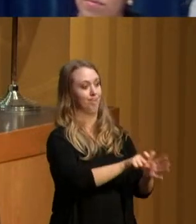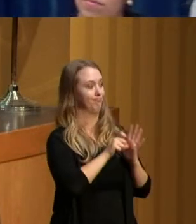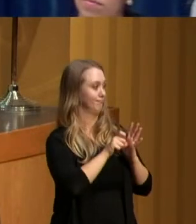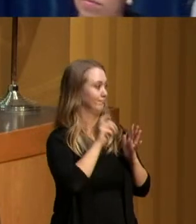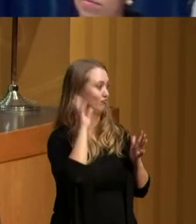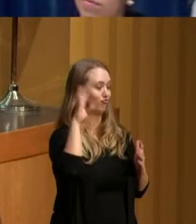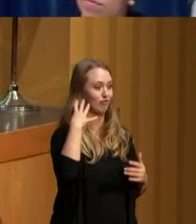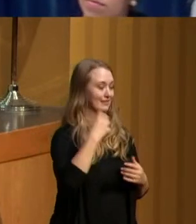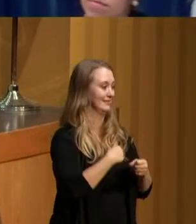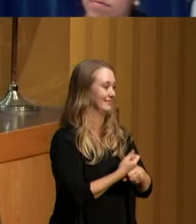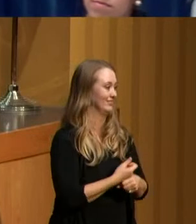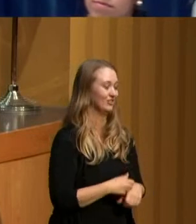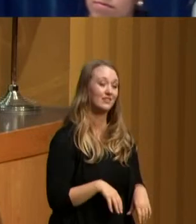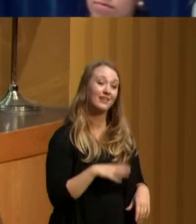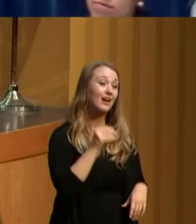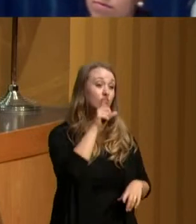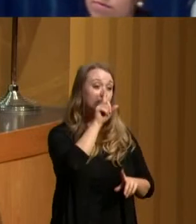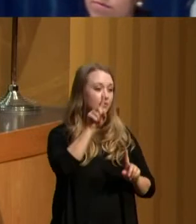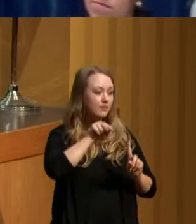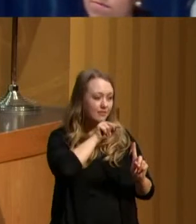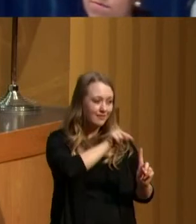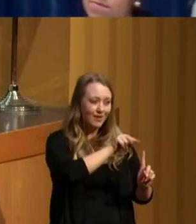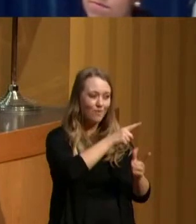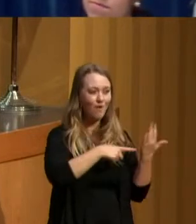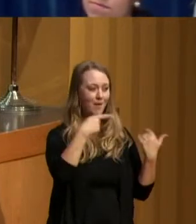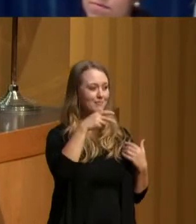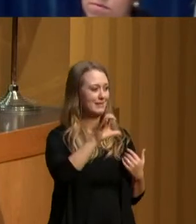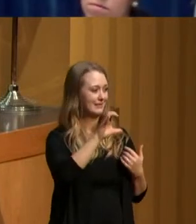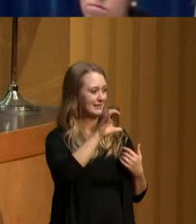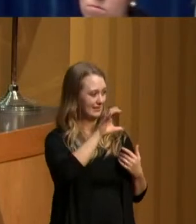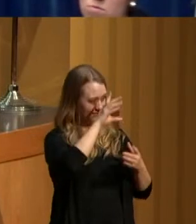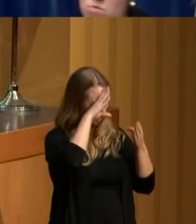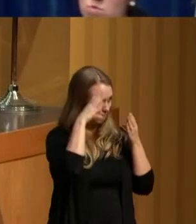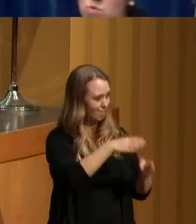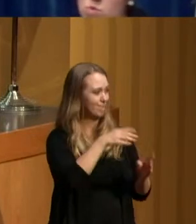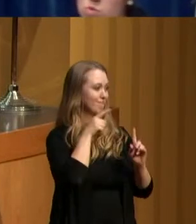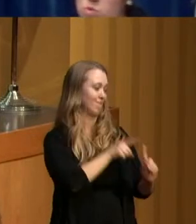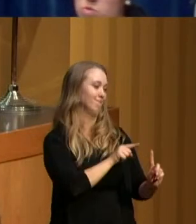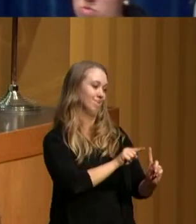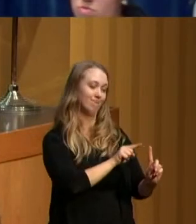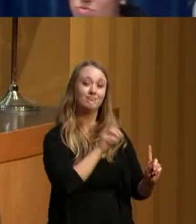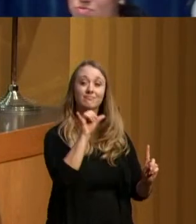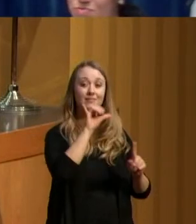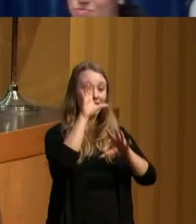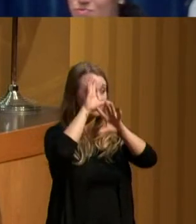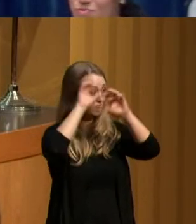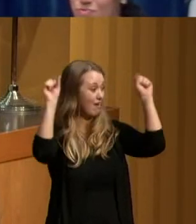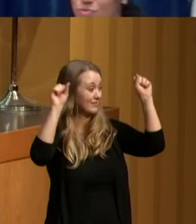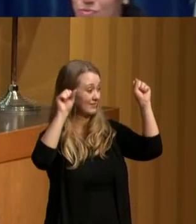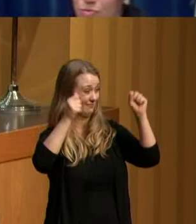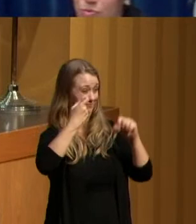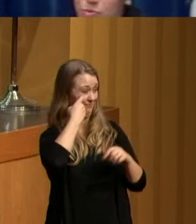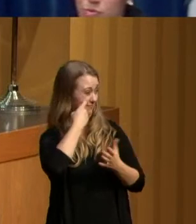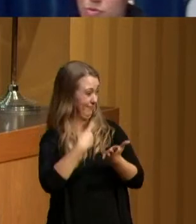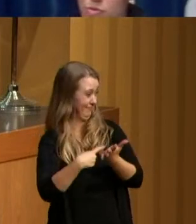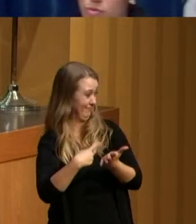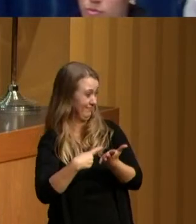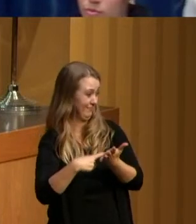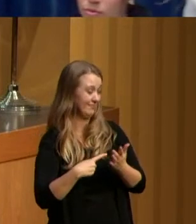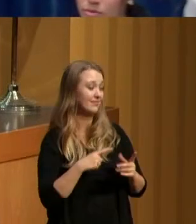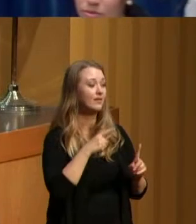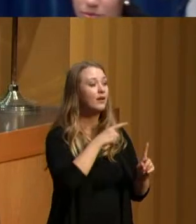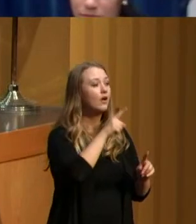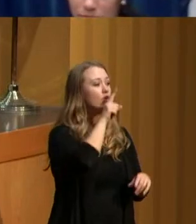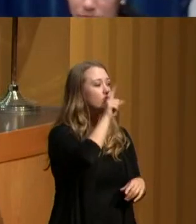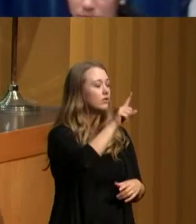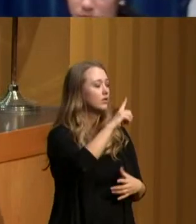it kind of goes back to what PC is all about. Like President Namao talked about, there's such a rich